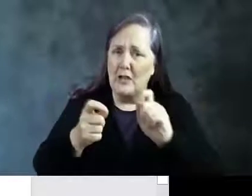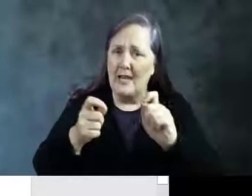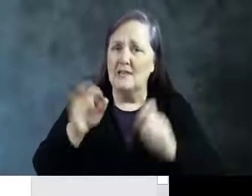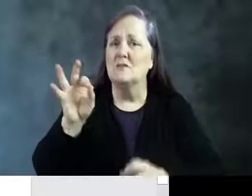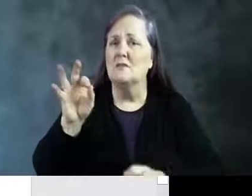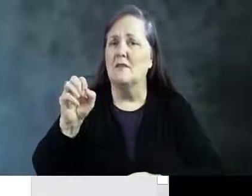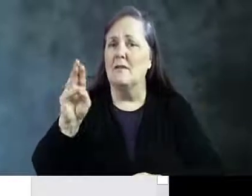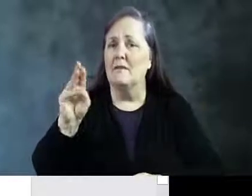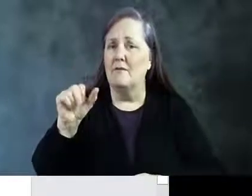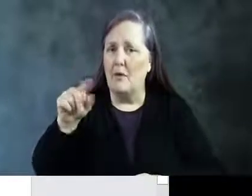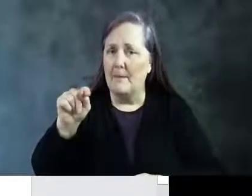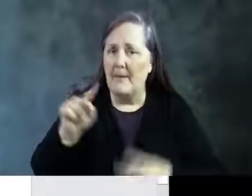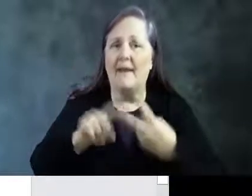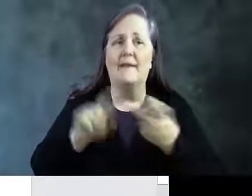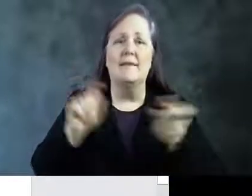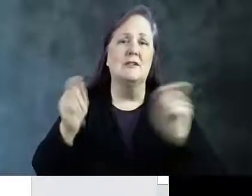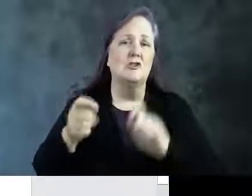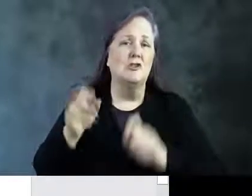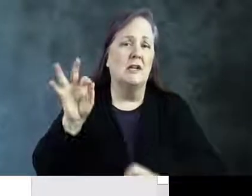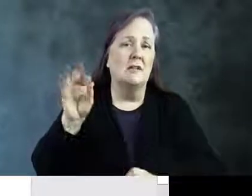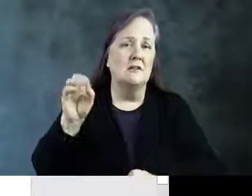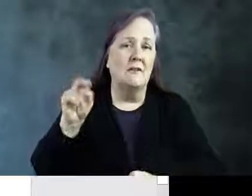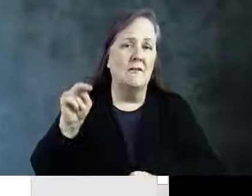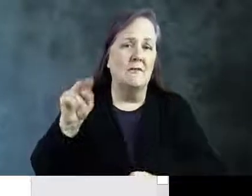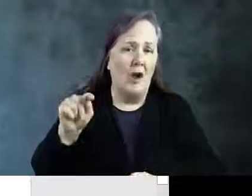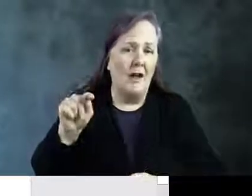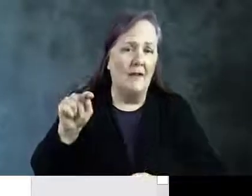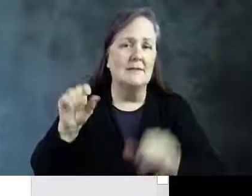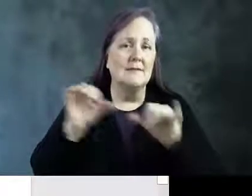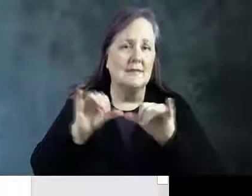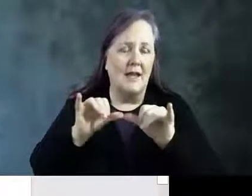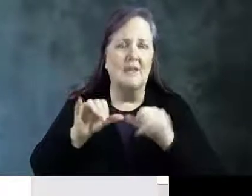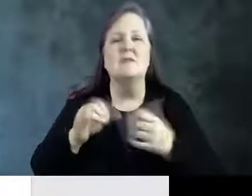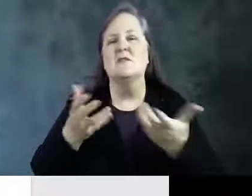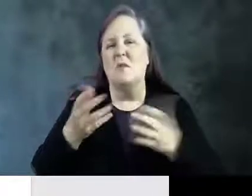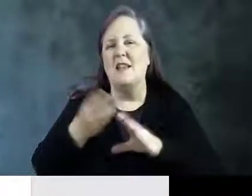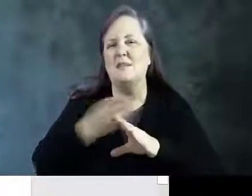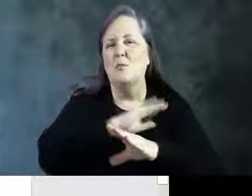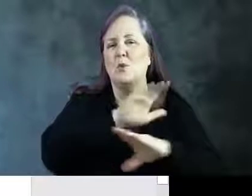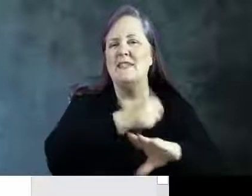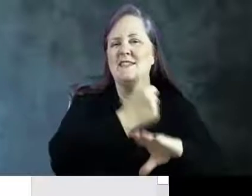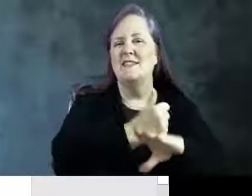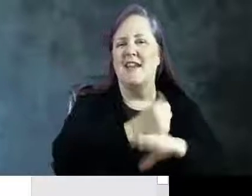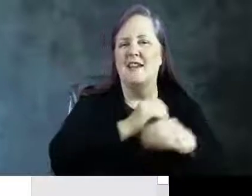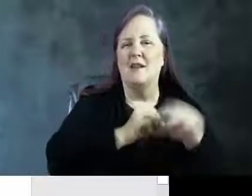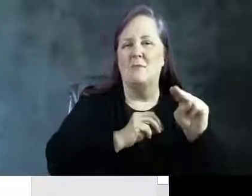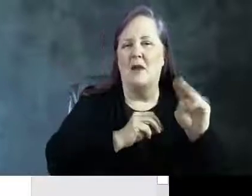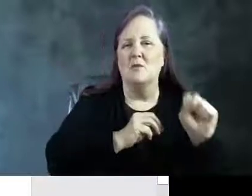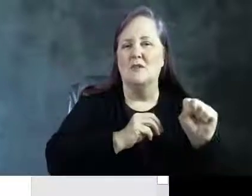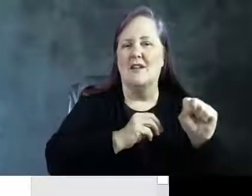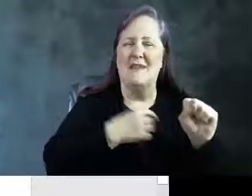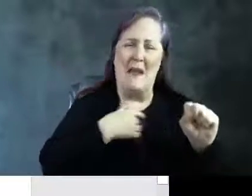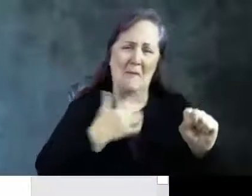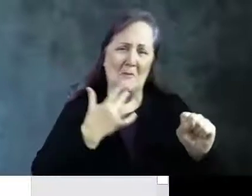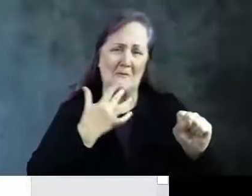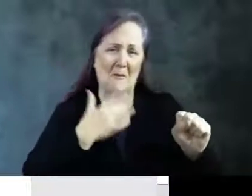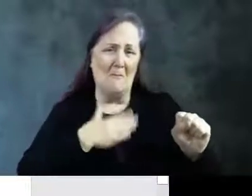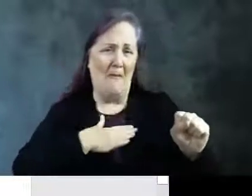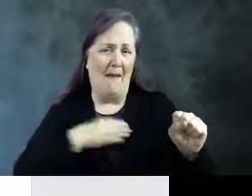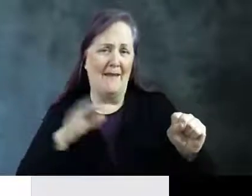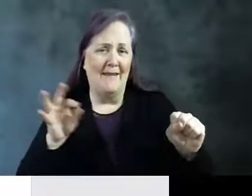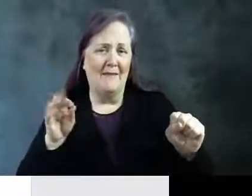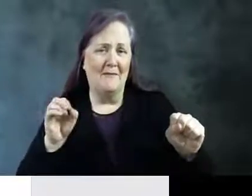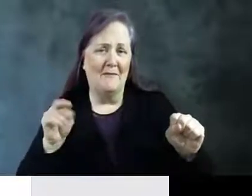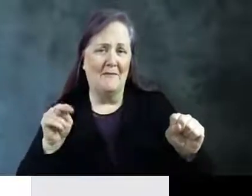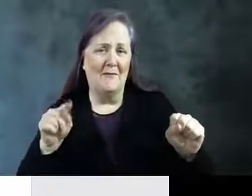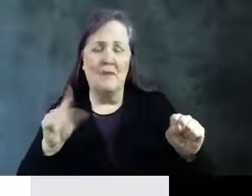font size to be what the preset title is in Microsoft. I preferred the font I had, so that's